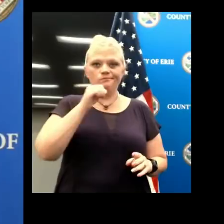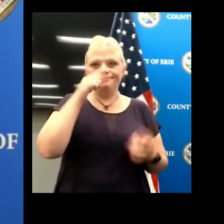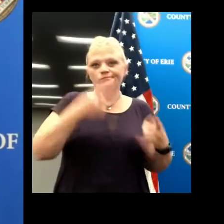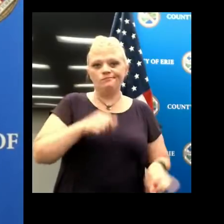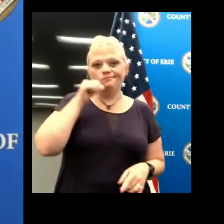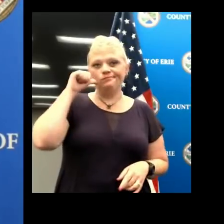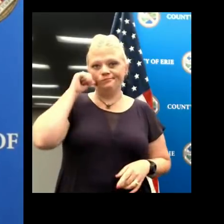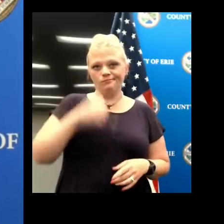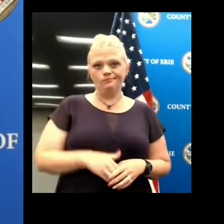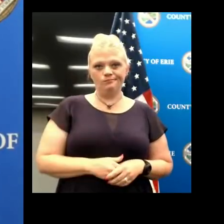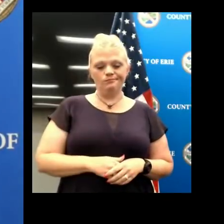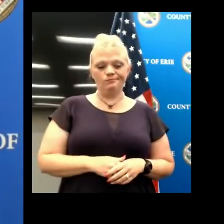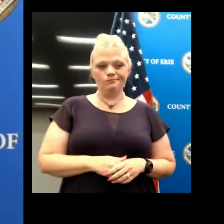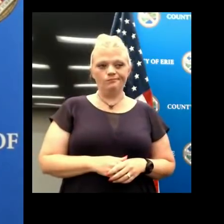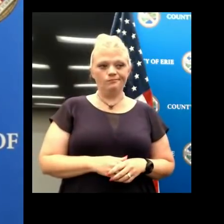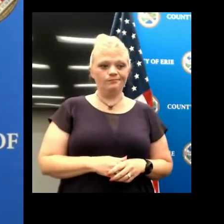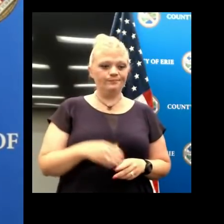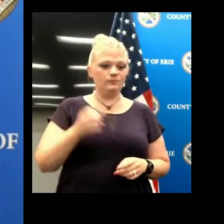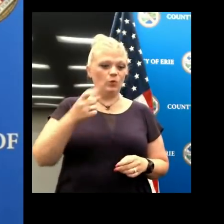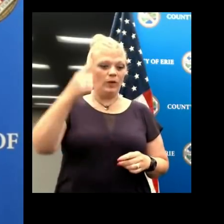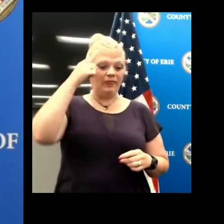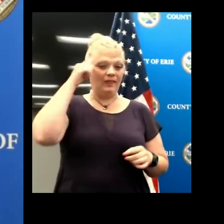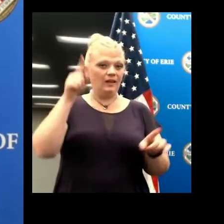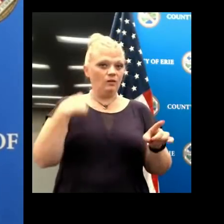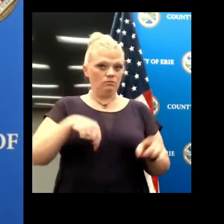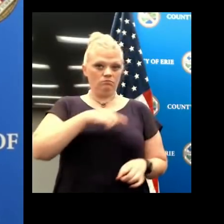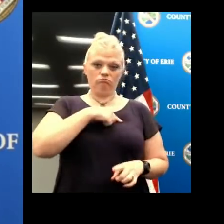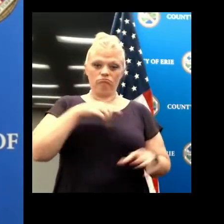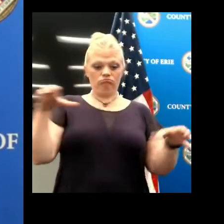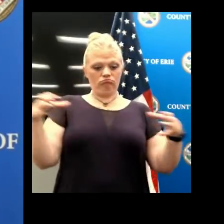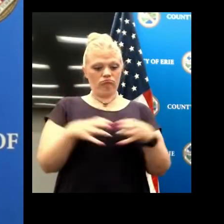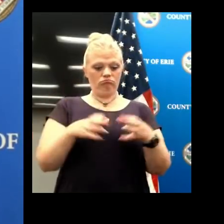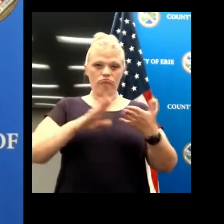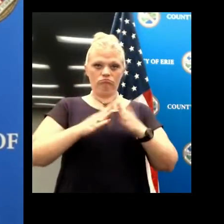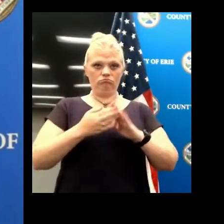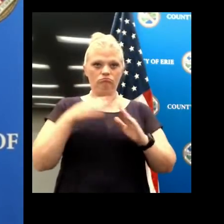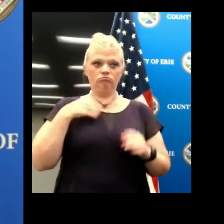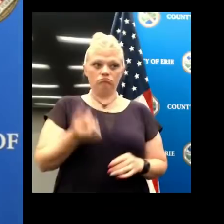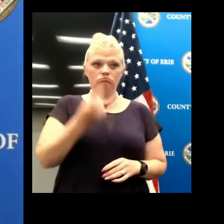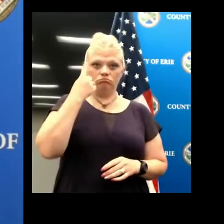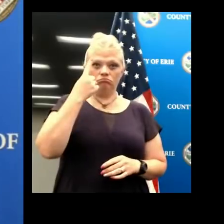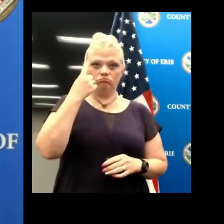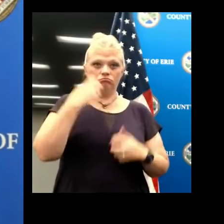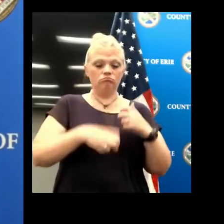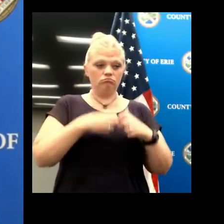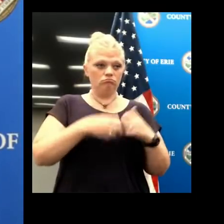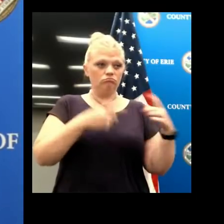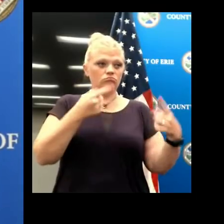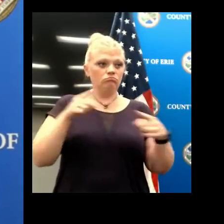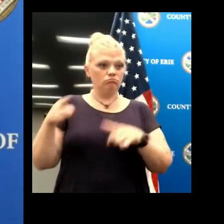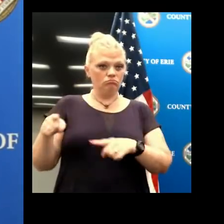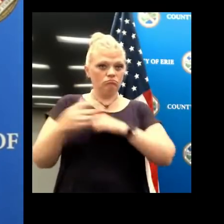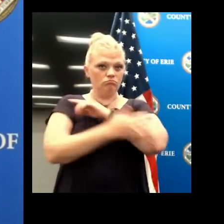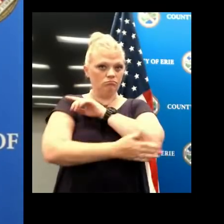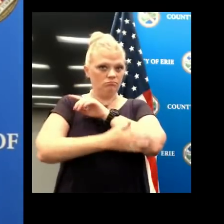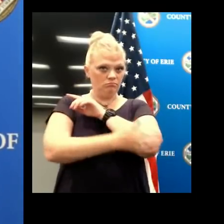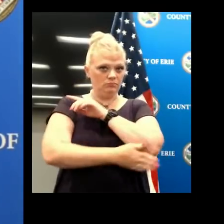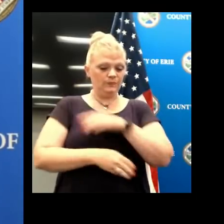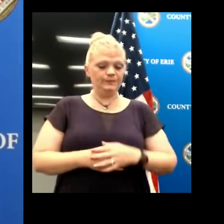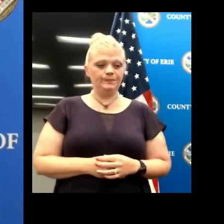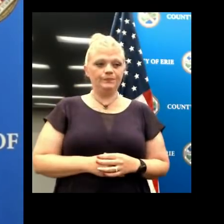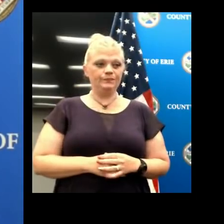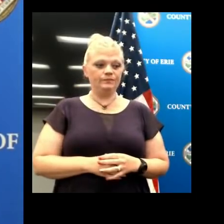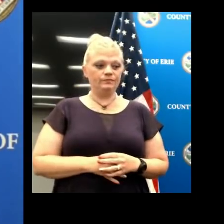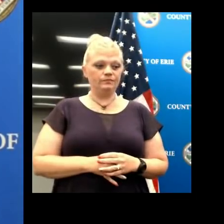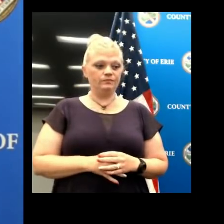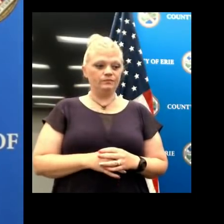yesterday. I think we as a community understand the issues that are going on in our country.